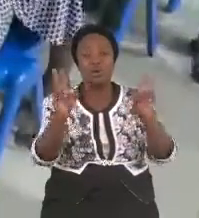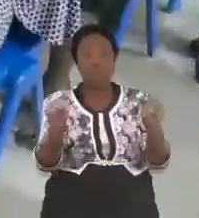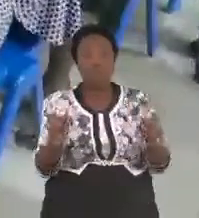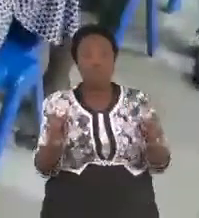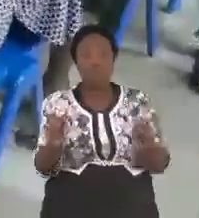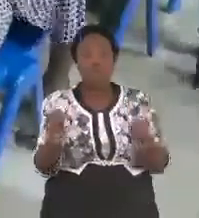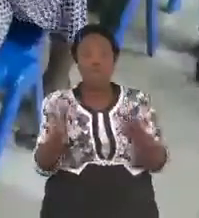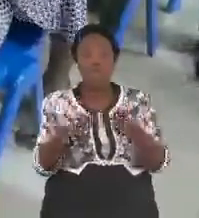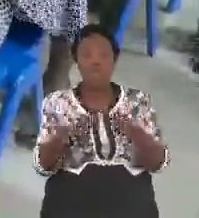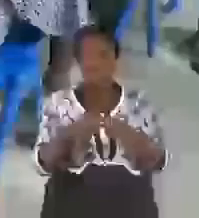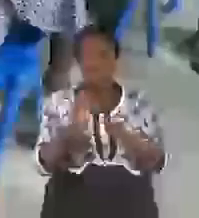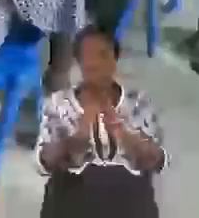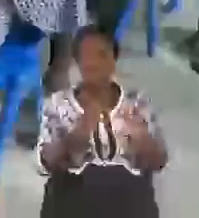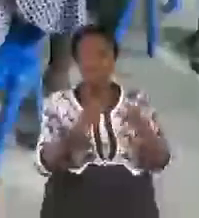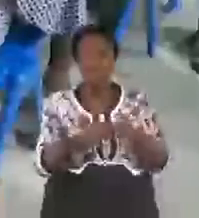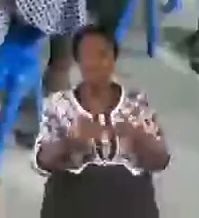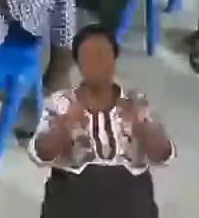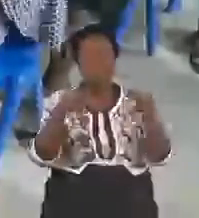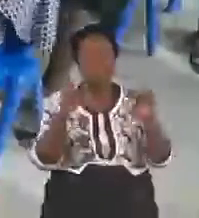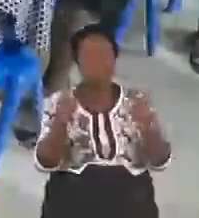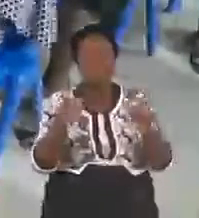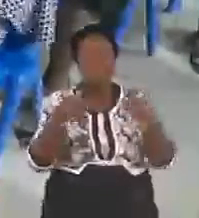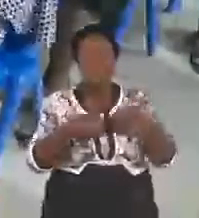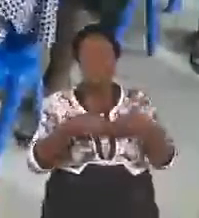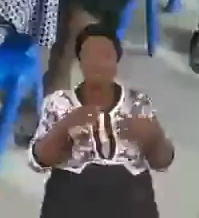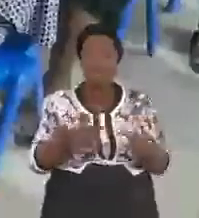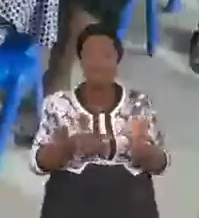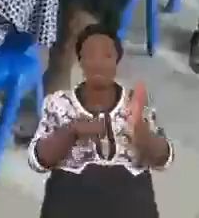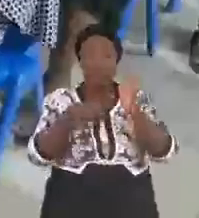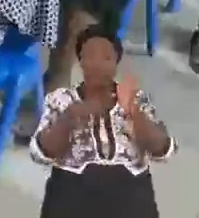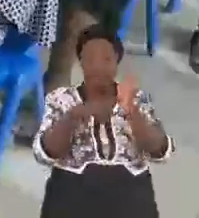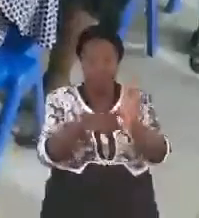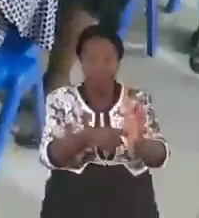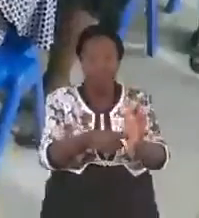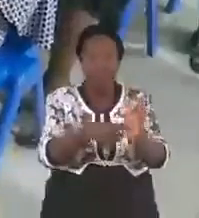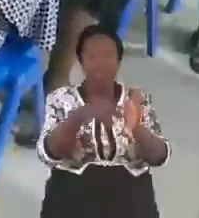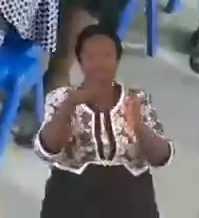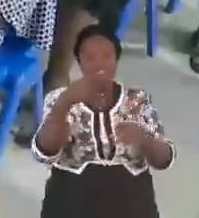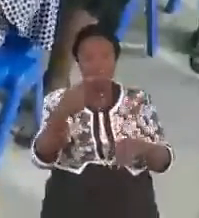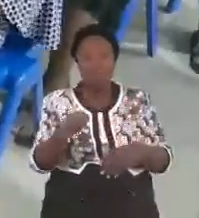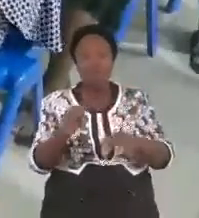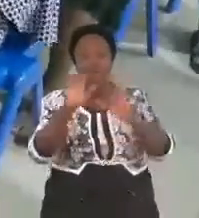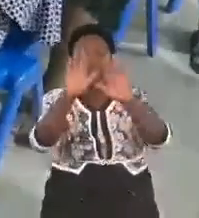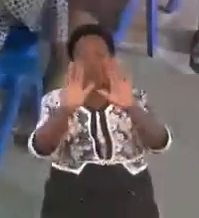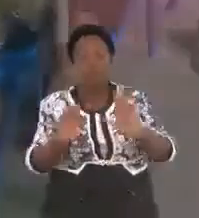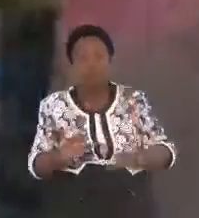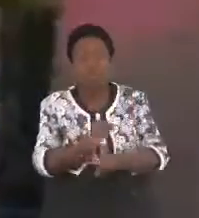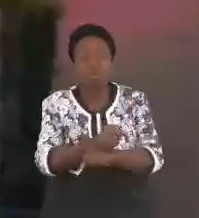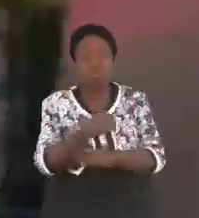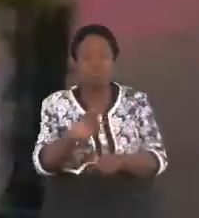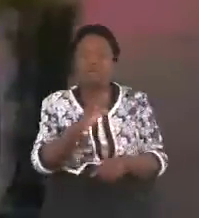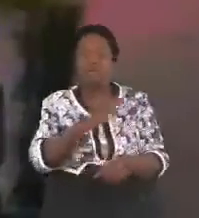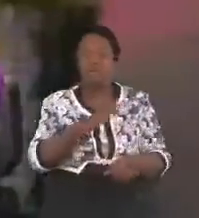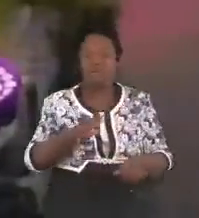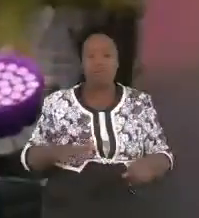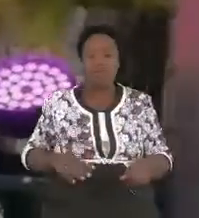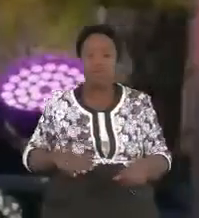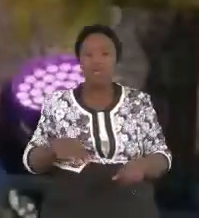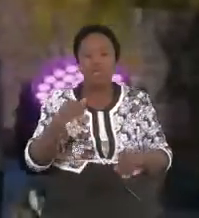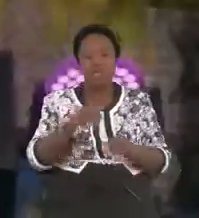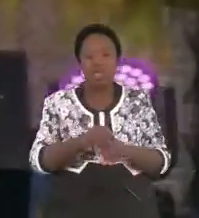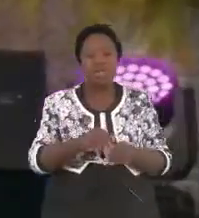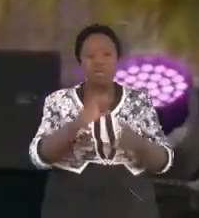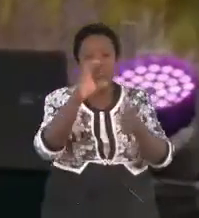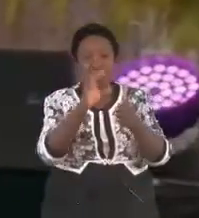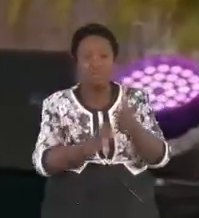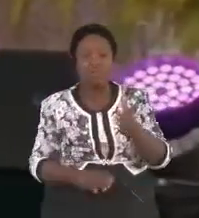john has revealed the miracles of christ look at chapter 1 chapter 1